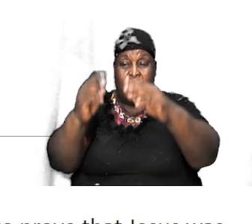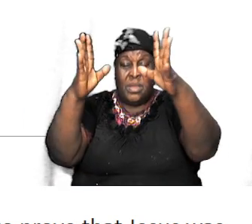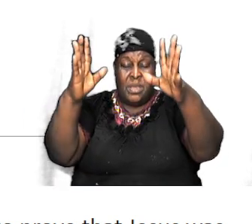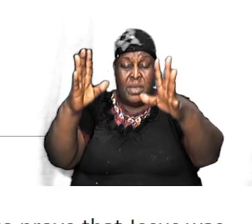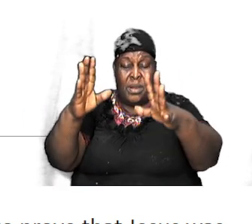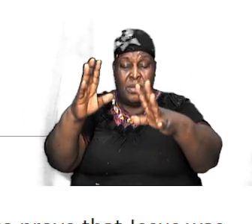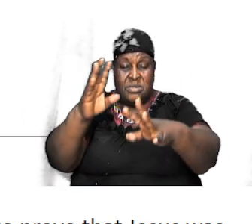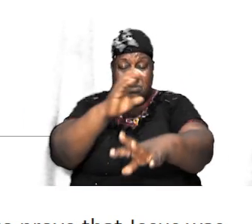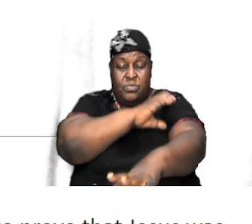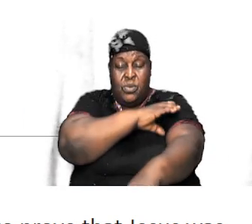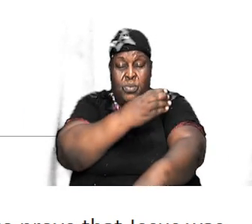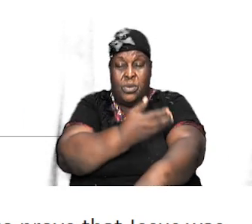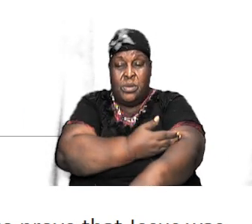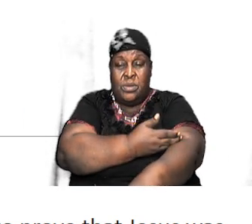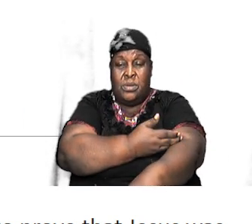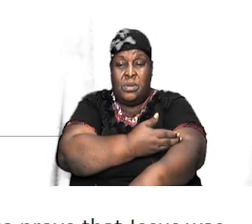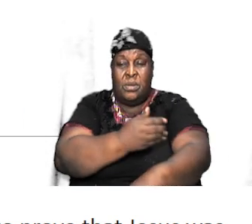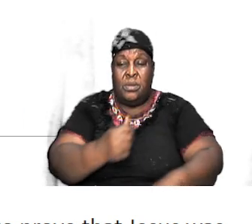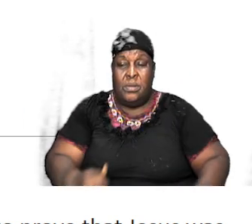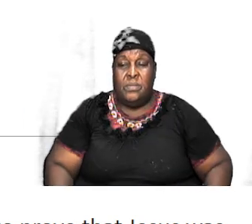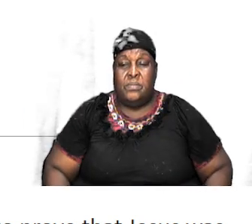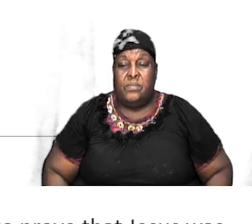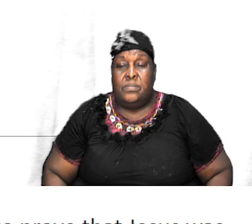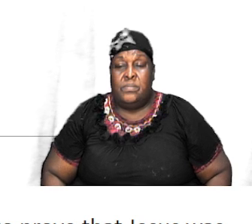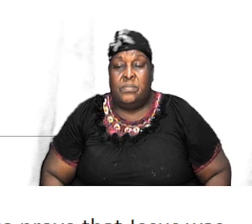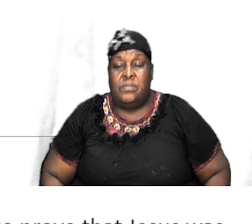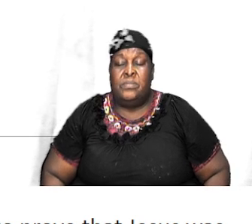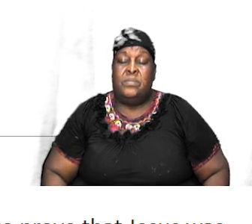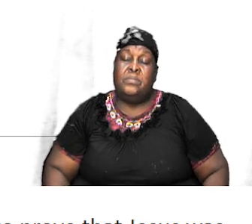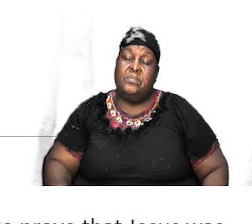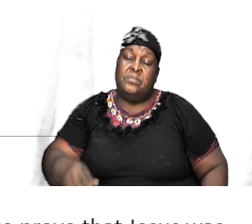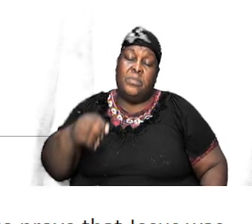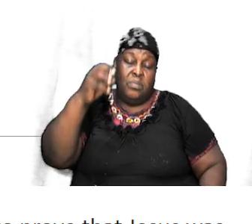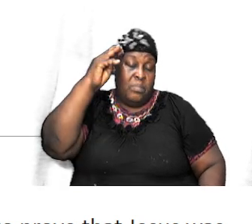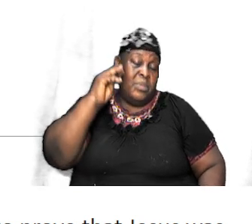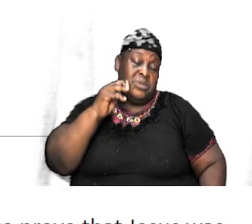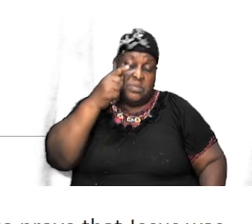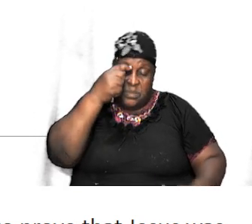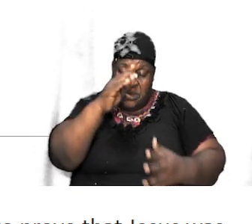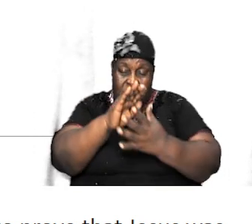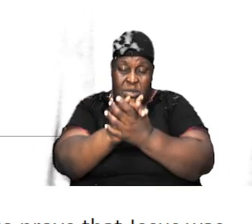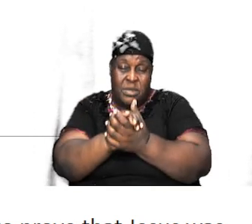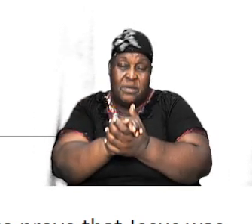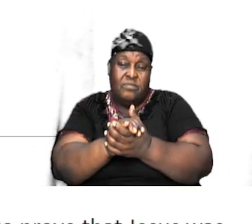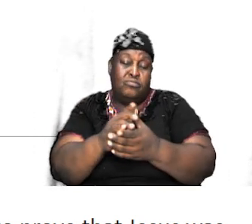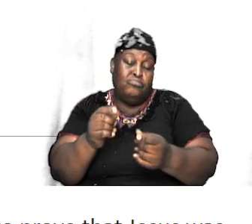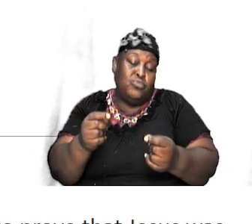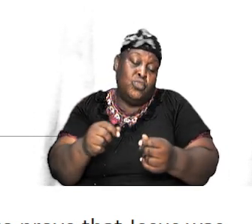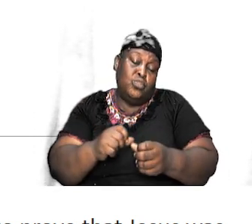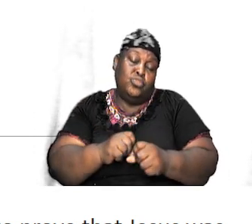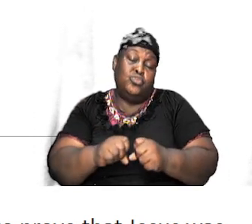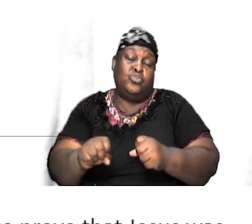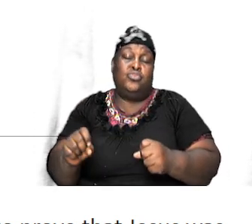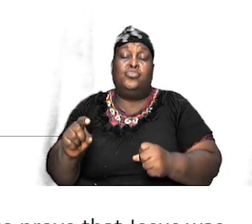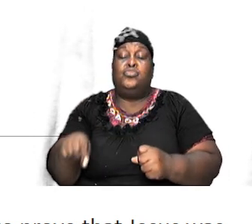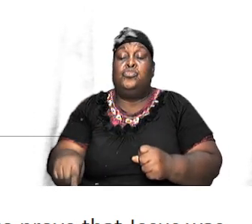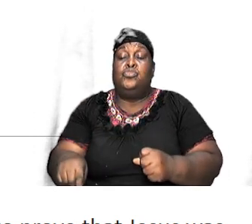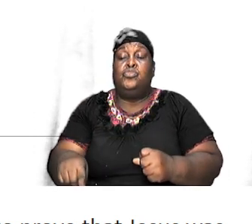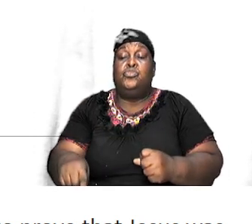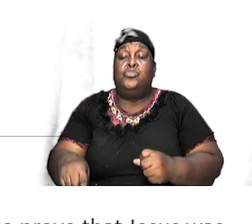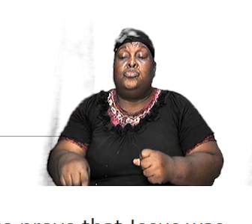his prophetic and his miraculous power, because he believed that by doing this, you